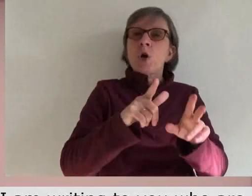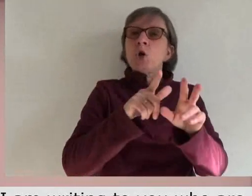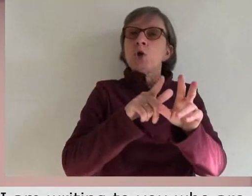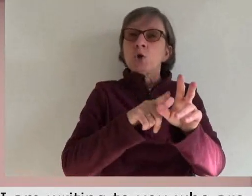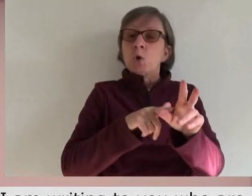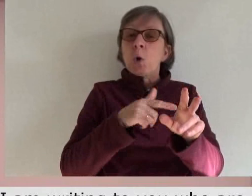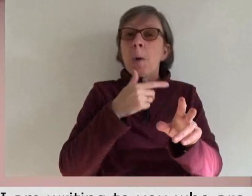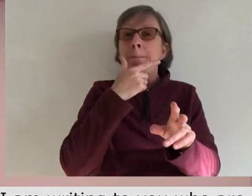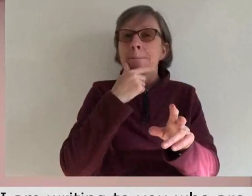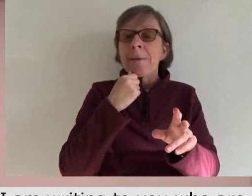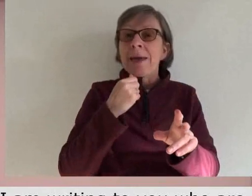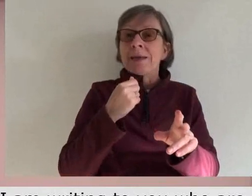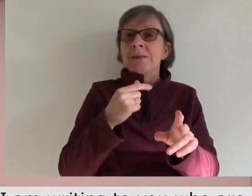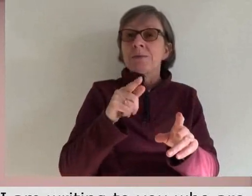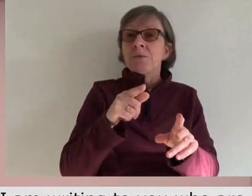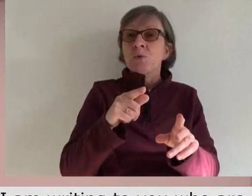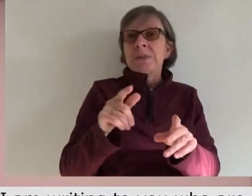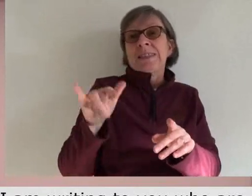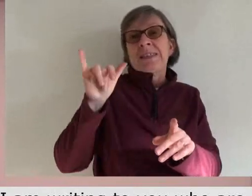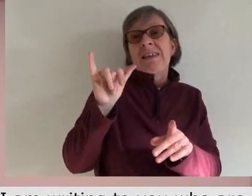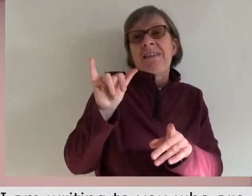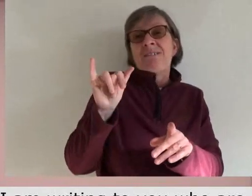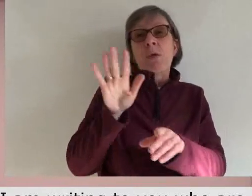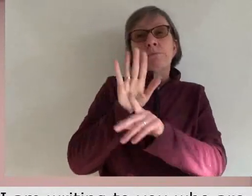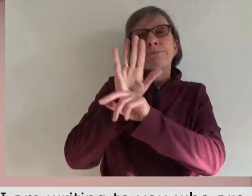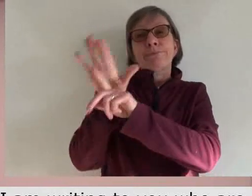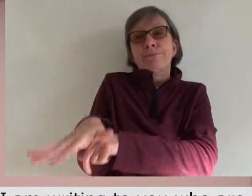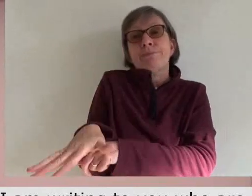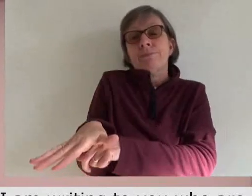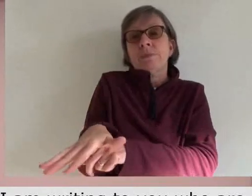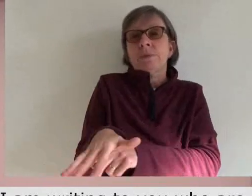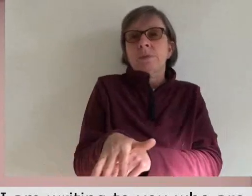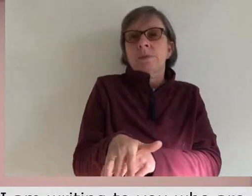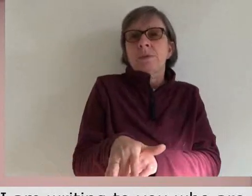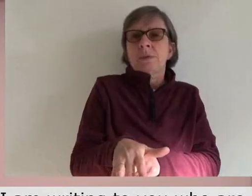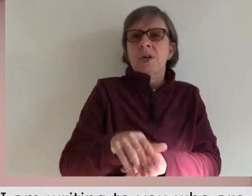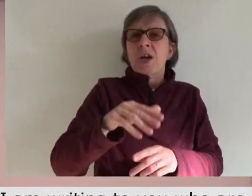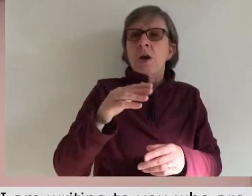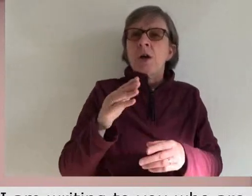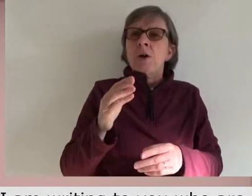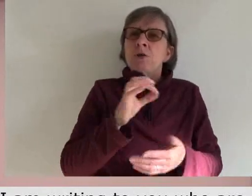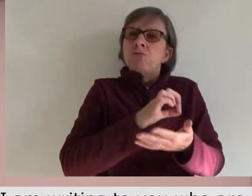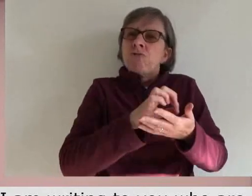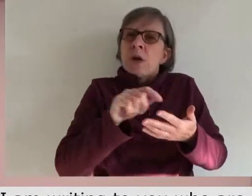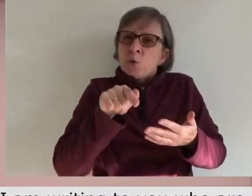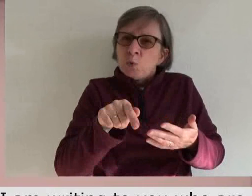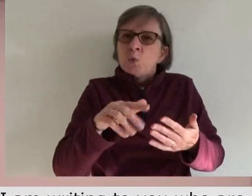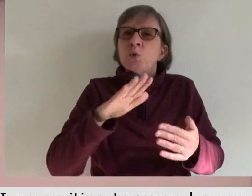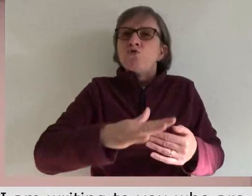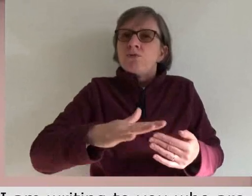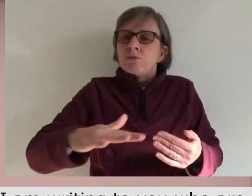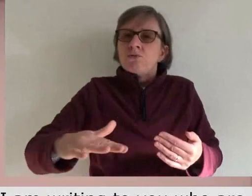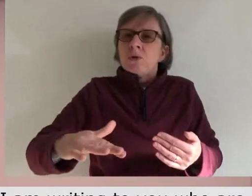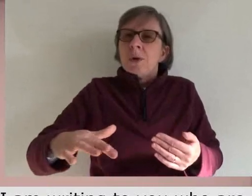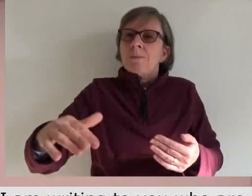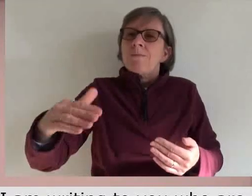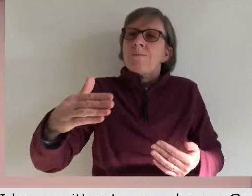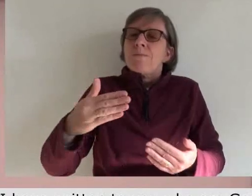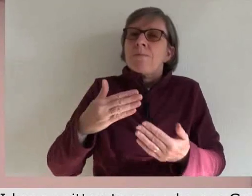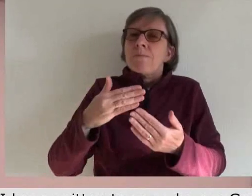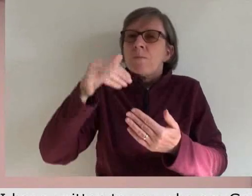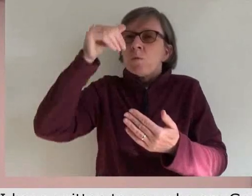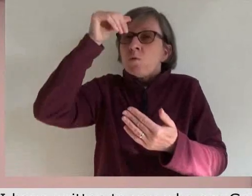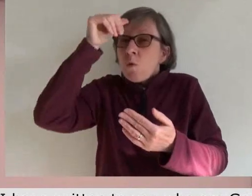men, because you have overcome the evil one. I write to you, dear children, because you have known the